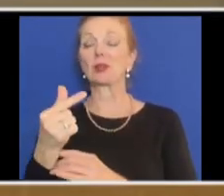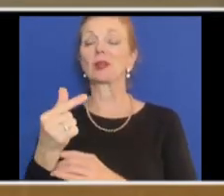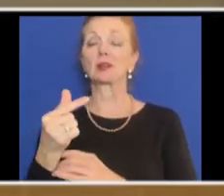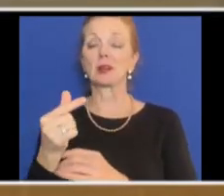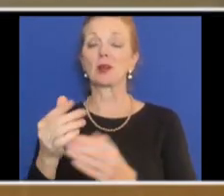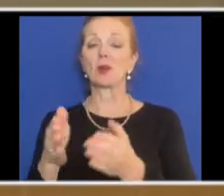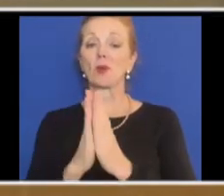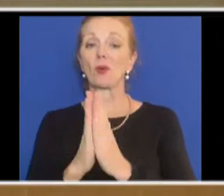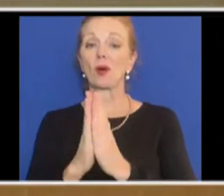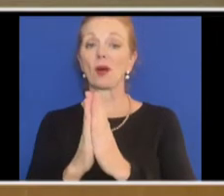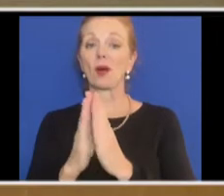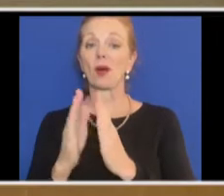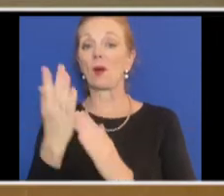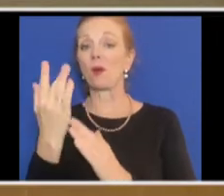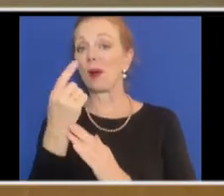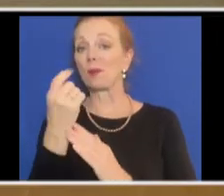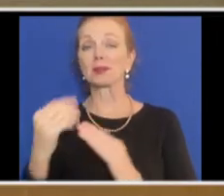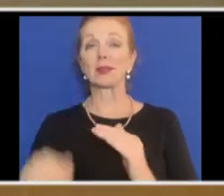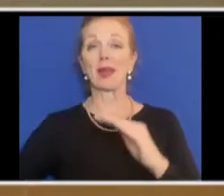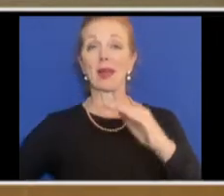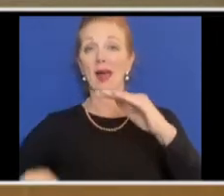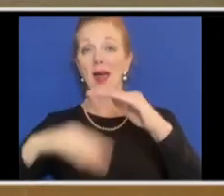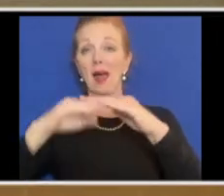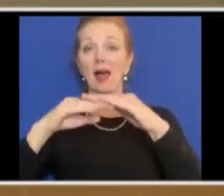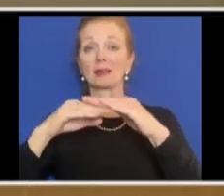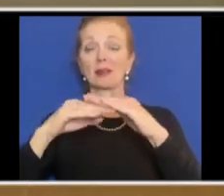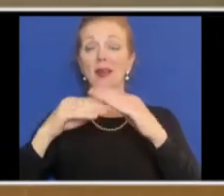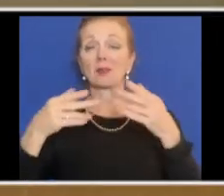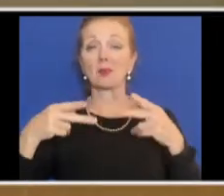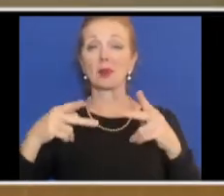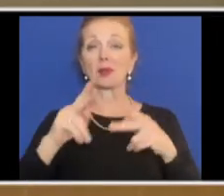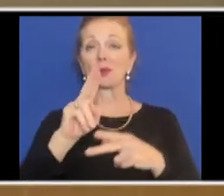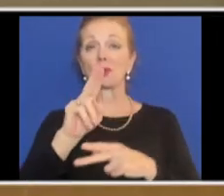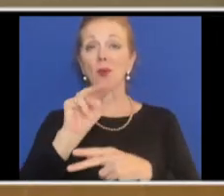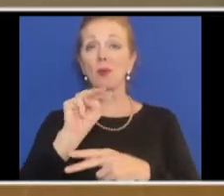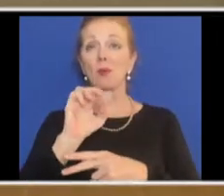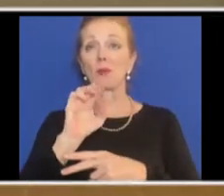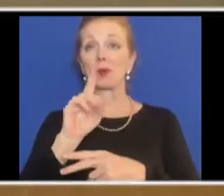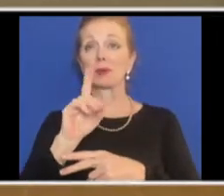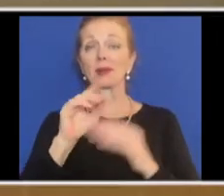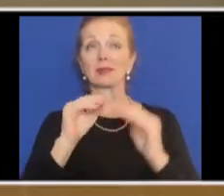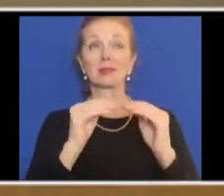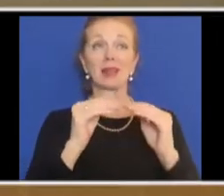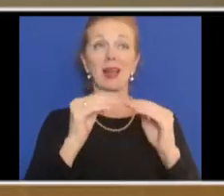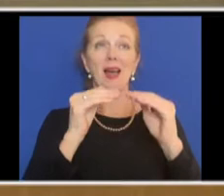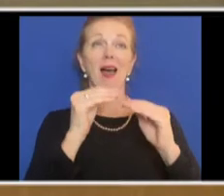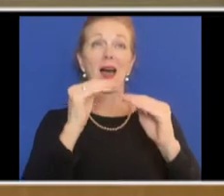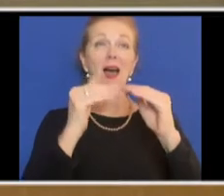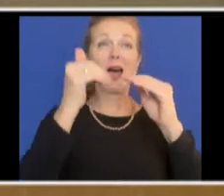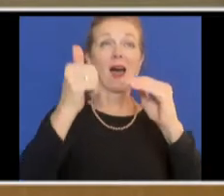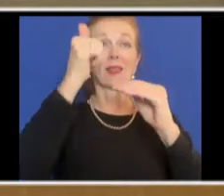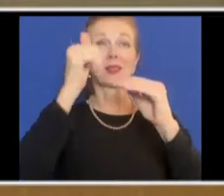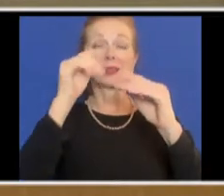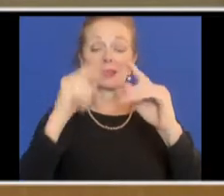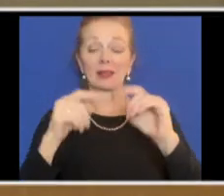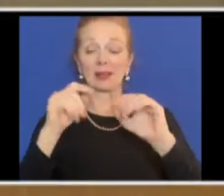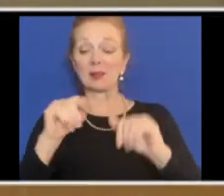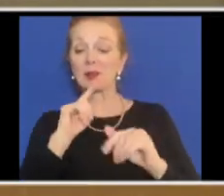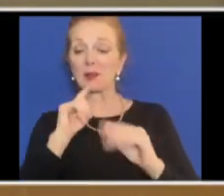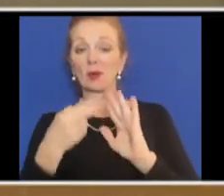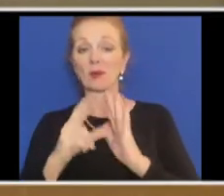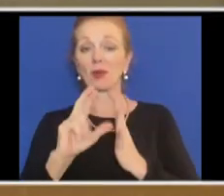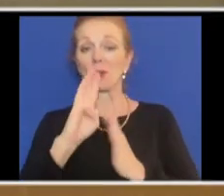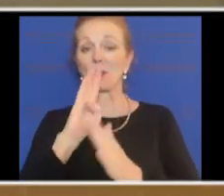due to the height allowed in the umud HD exceeds the height of what can be reviewed by